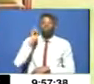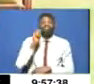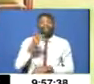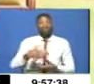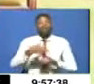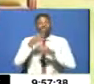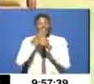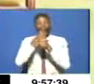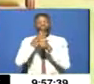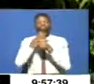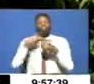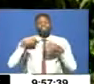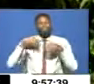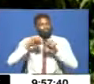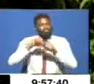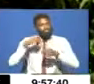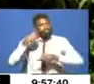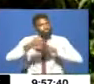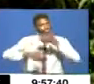I had